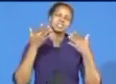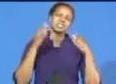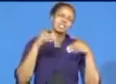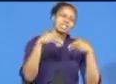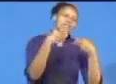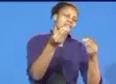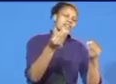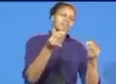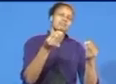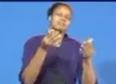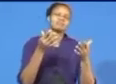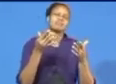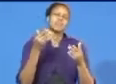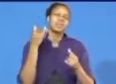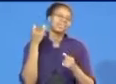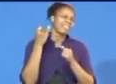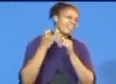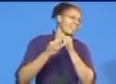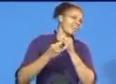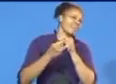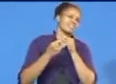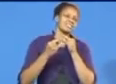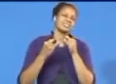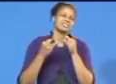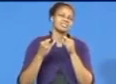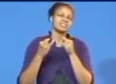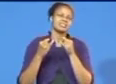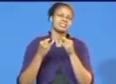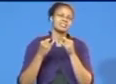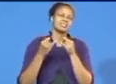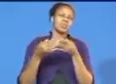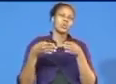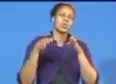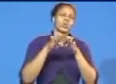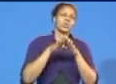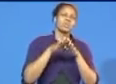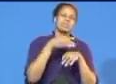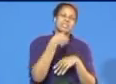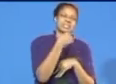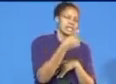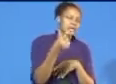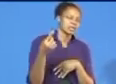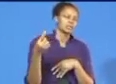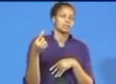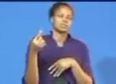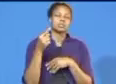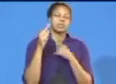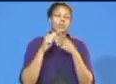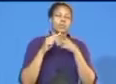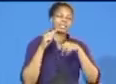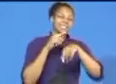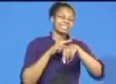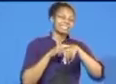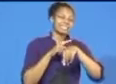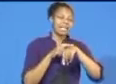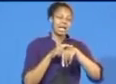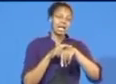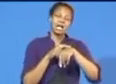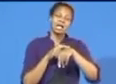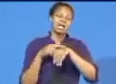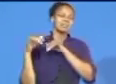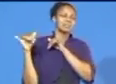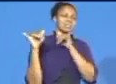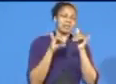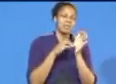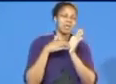given, when the last benediction would have been offered, when time, like a weary